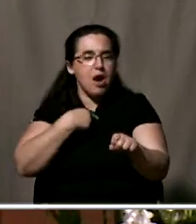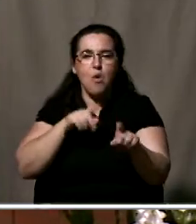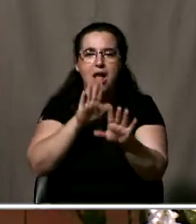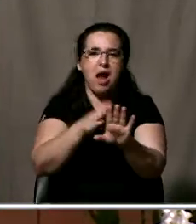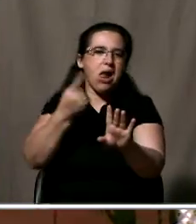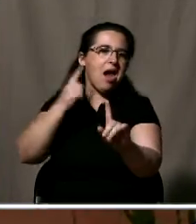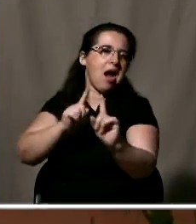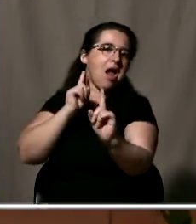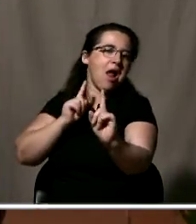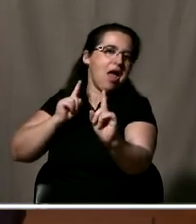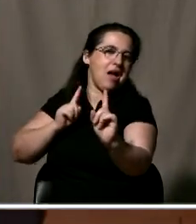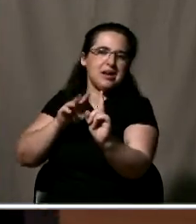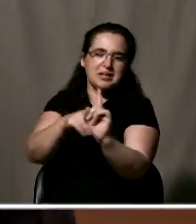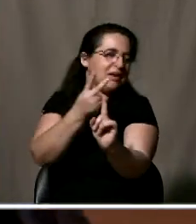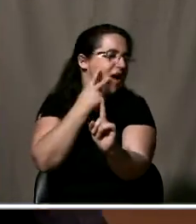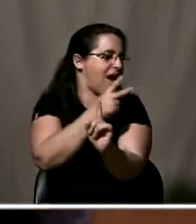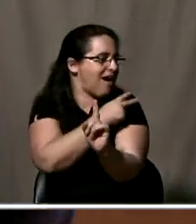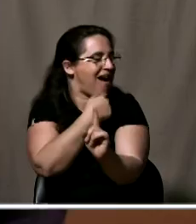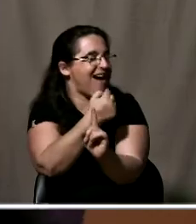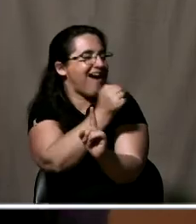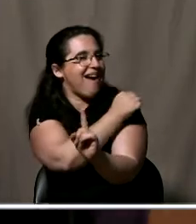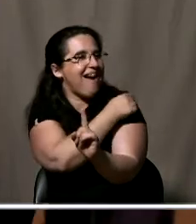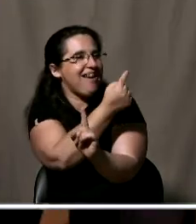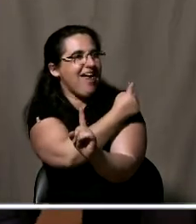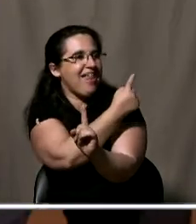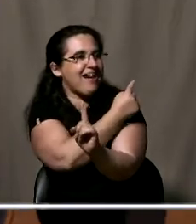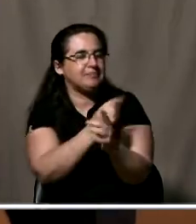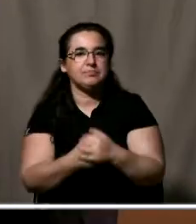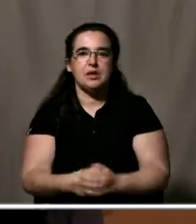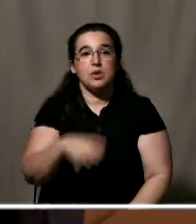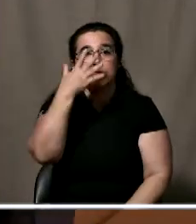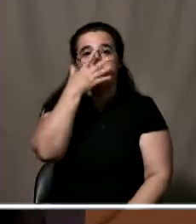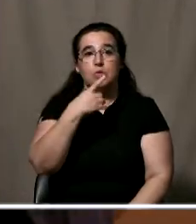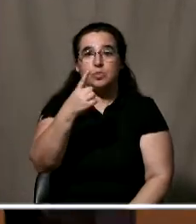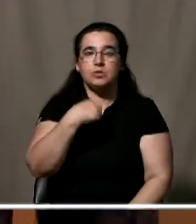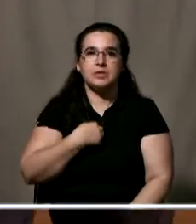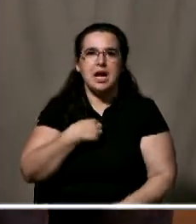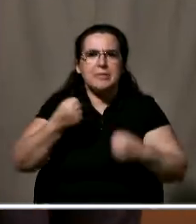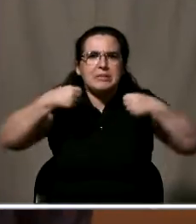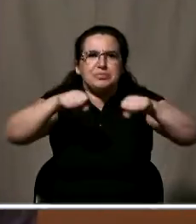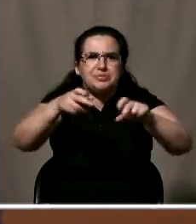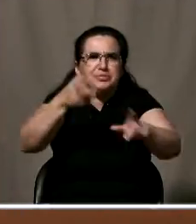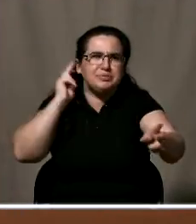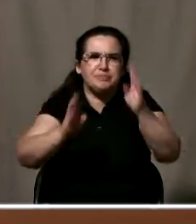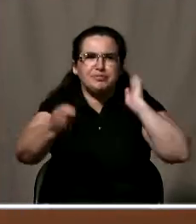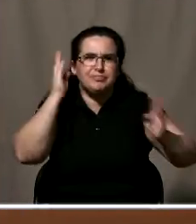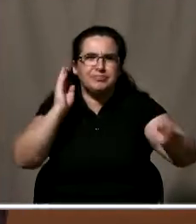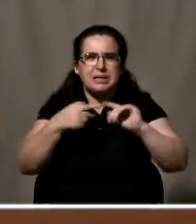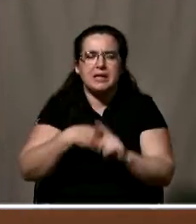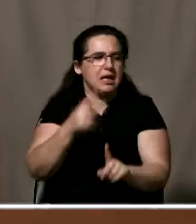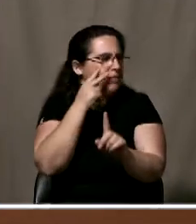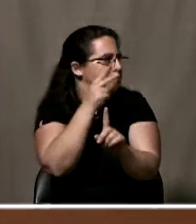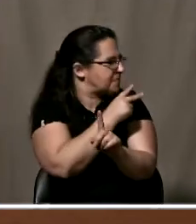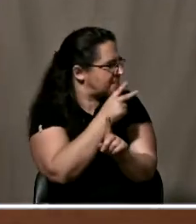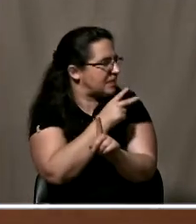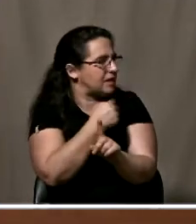day we're out there and he's riding in a scooter. E uma vez estávamos a fazer isto e ele ia em keeping to look back. Alta velocidade e ele estava a olhar para trás continuamente. Aiden,